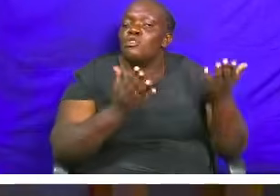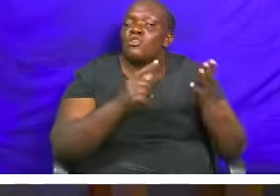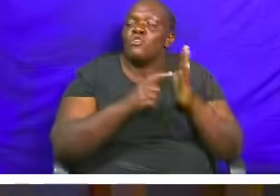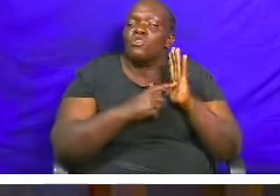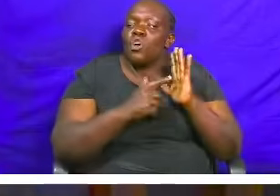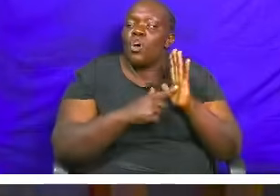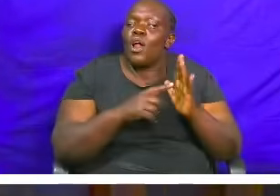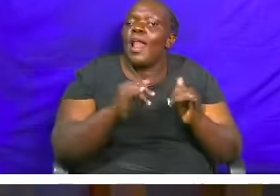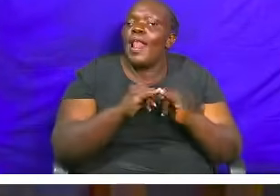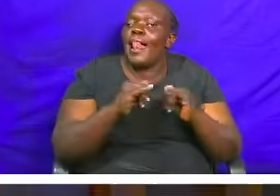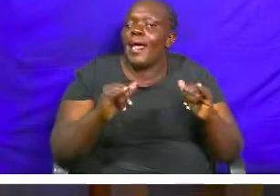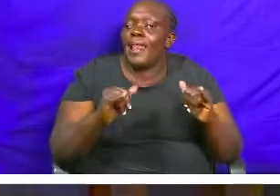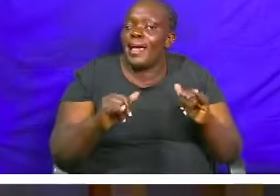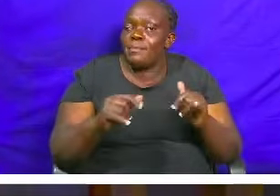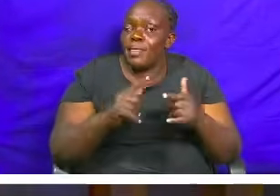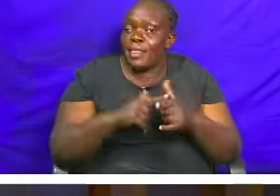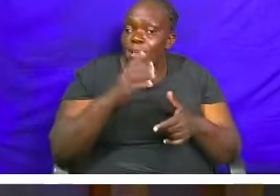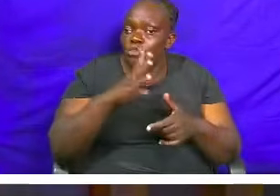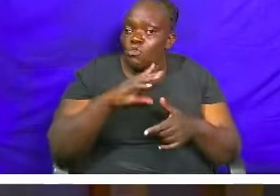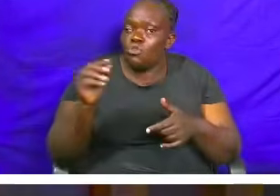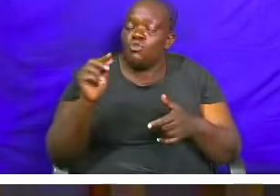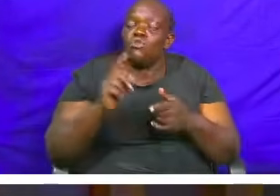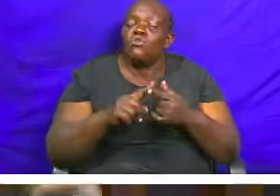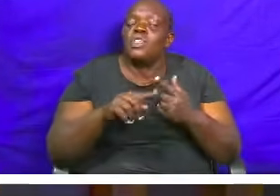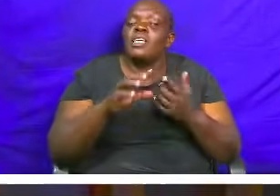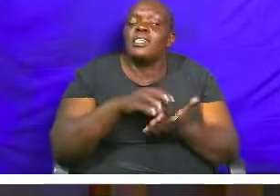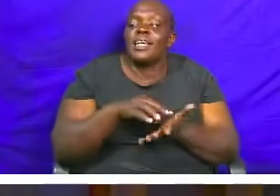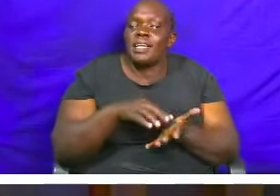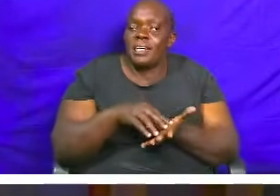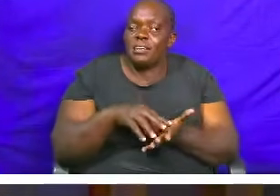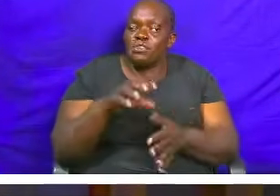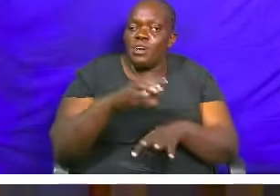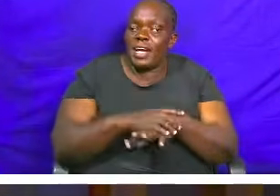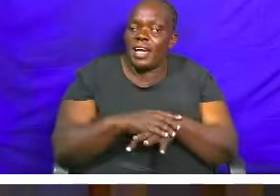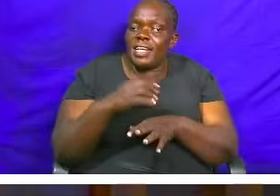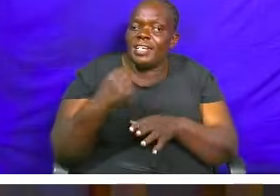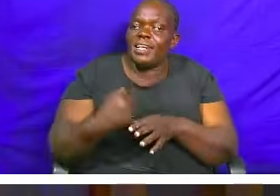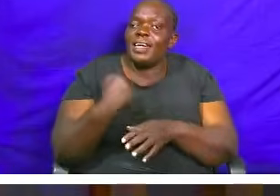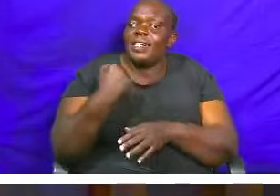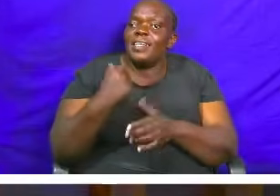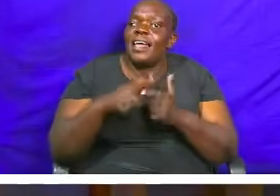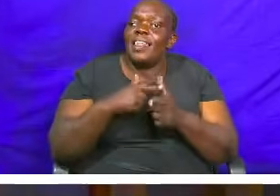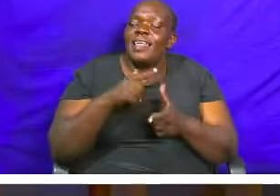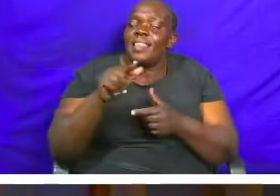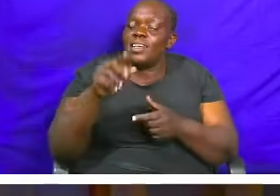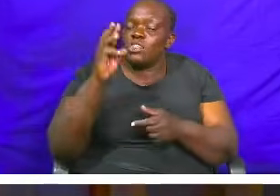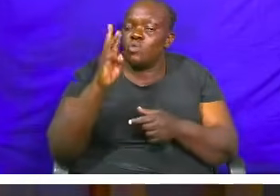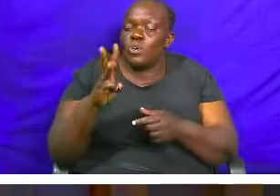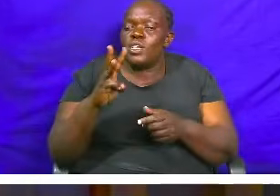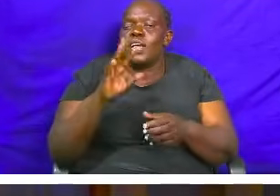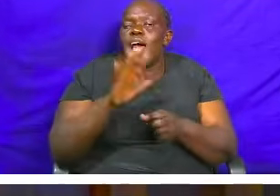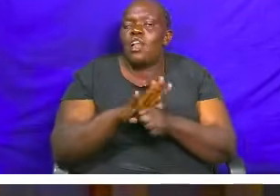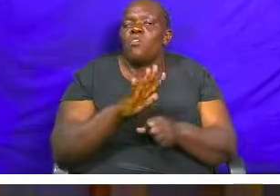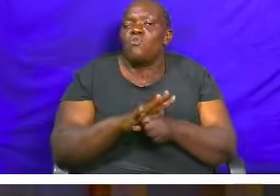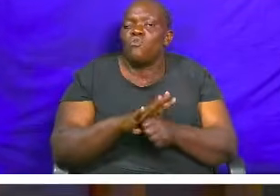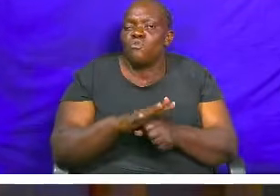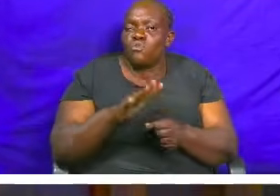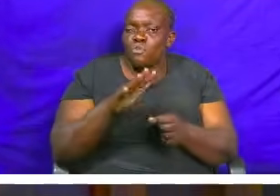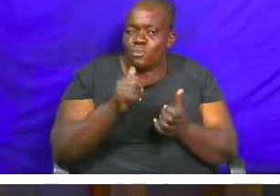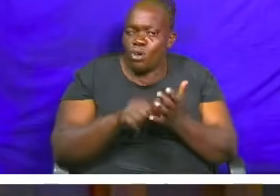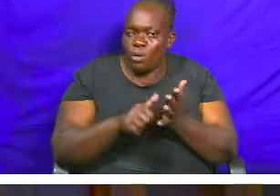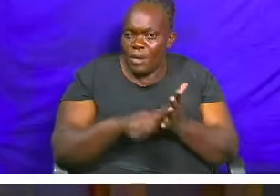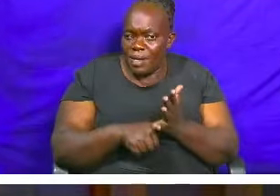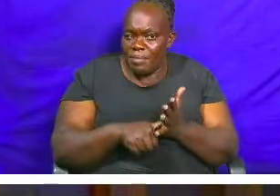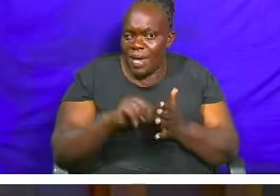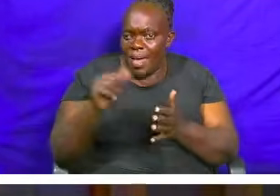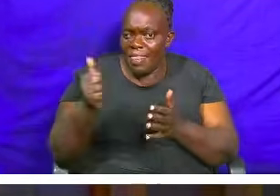of ships. But when you go to the stations, you find it is a dry station. And then that was creating a lot of tension. The other thing that was